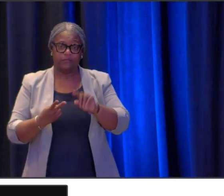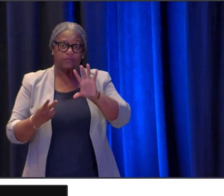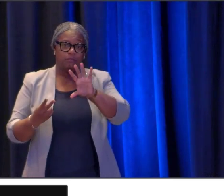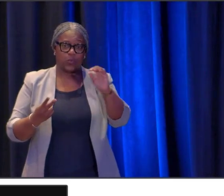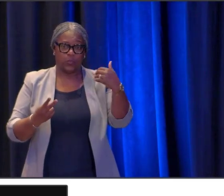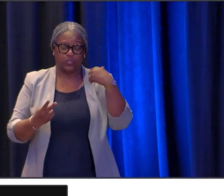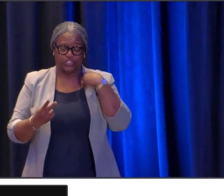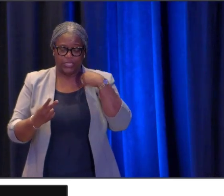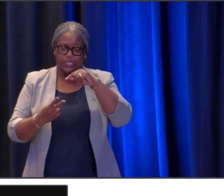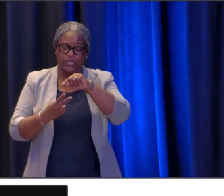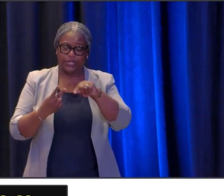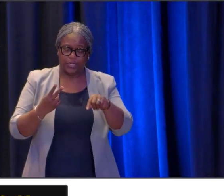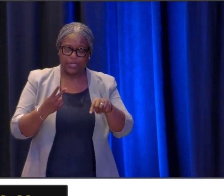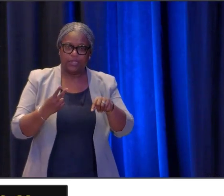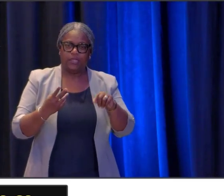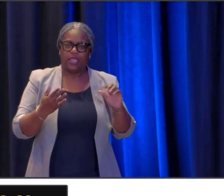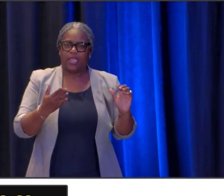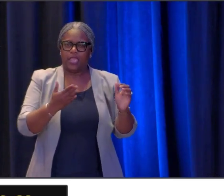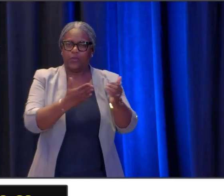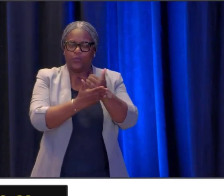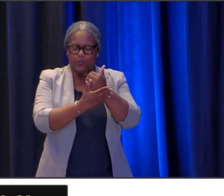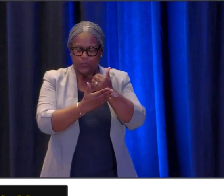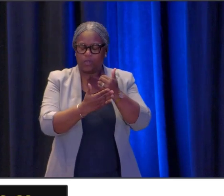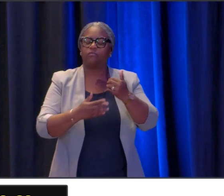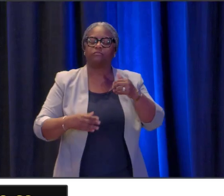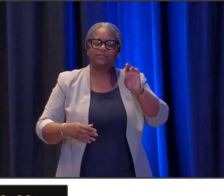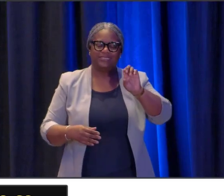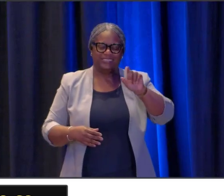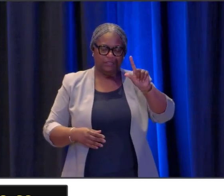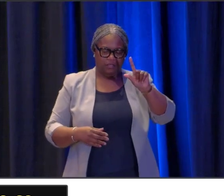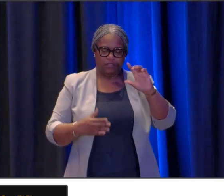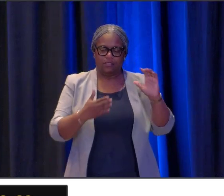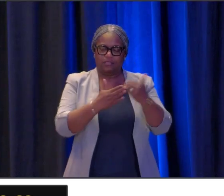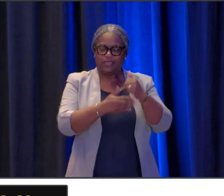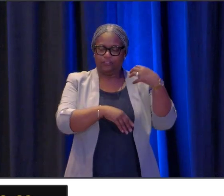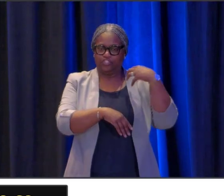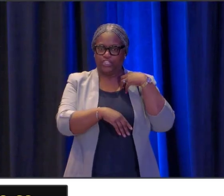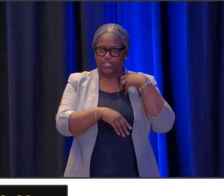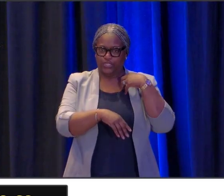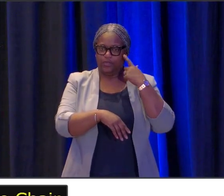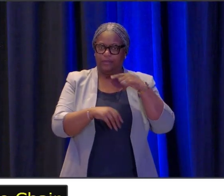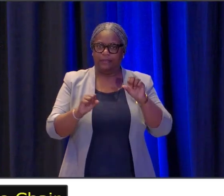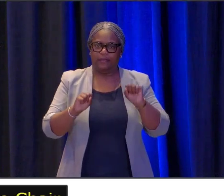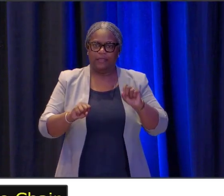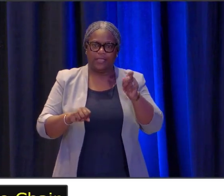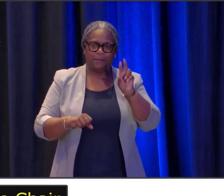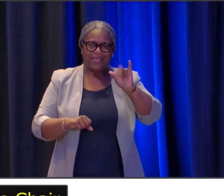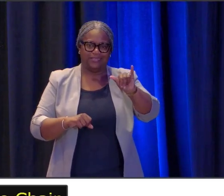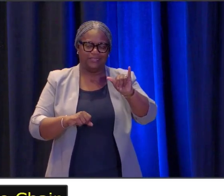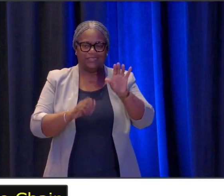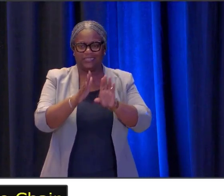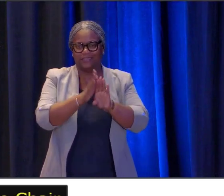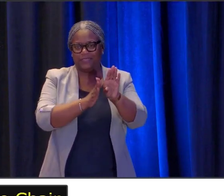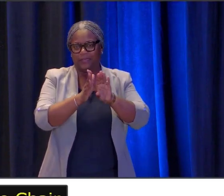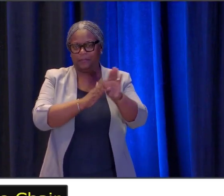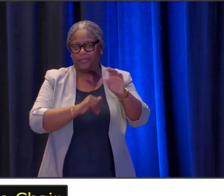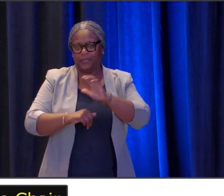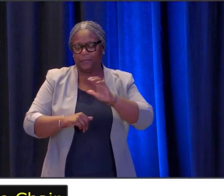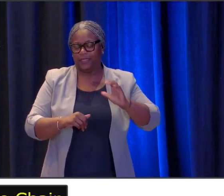the newer Center for Independent Living, or CIL, Capacity Building Committee, which is really focused